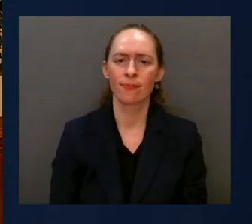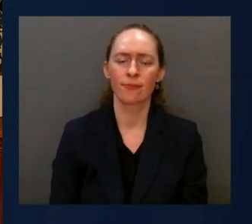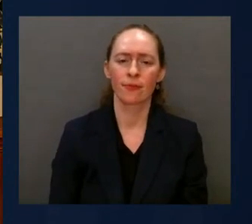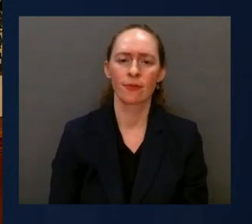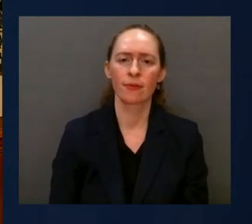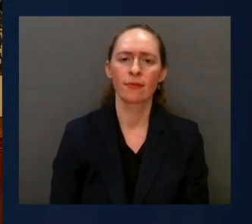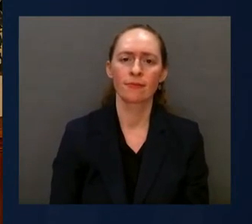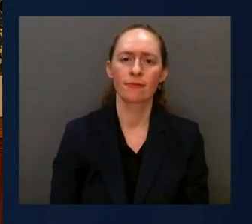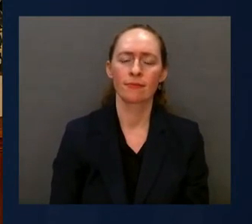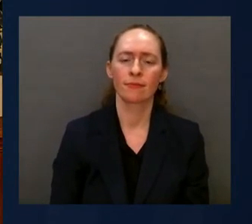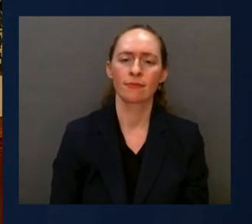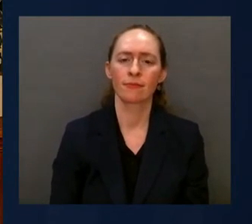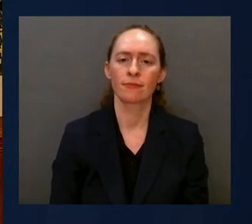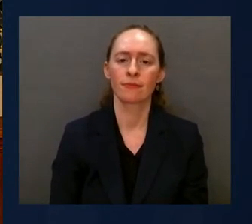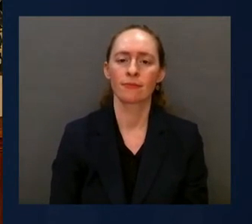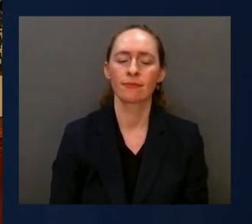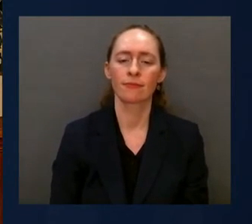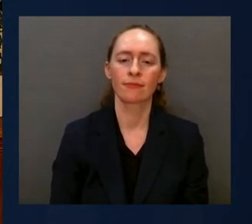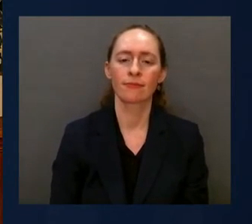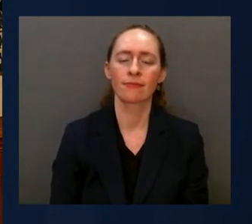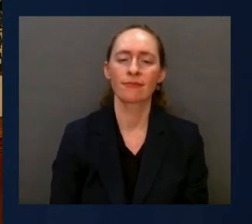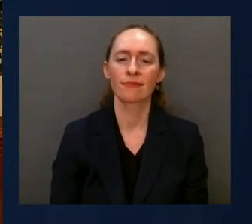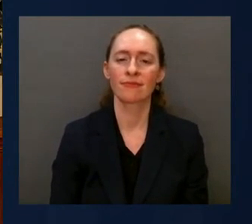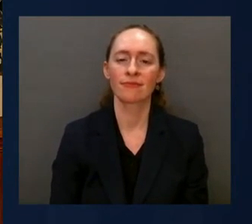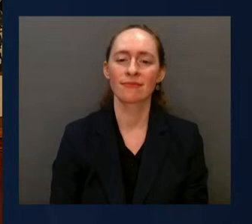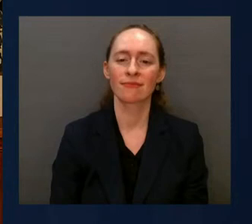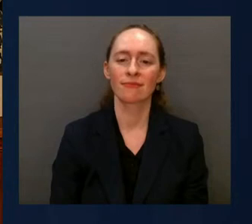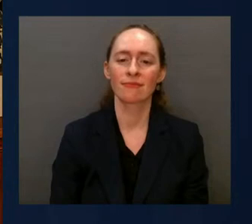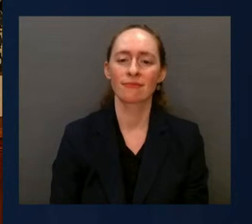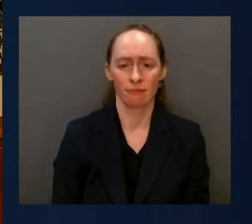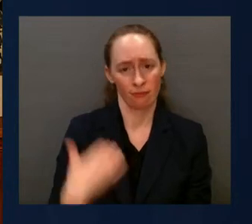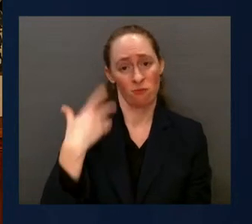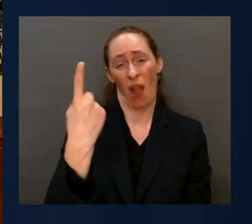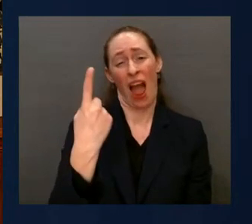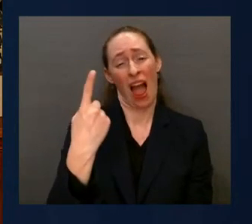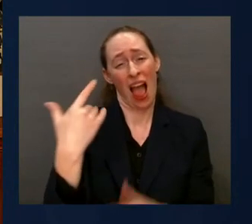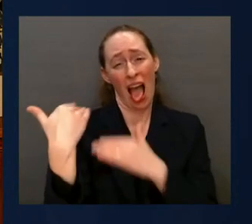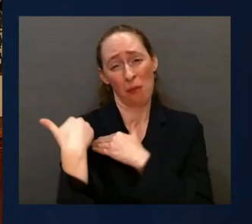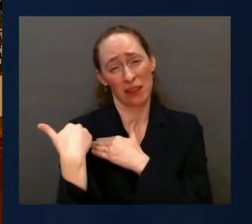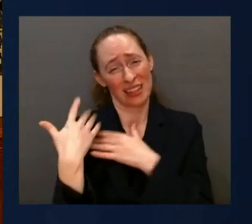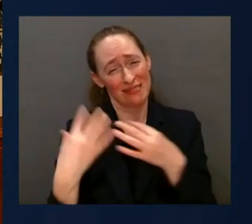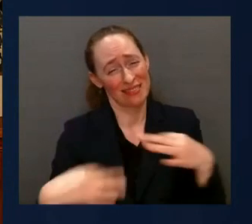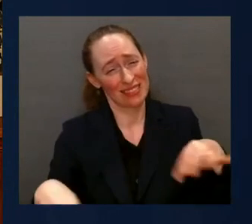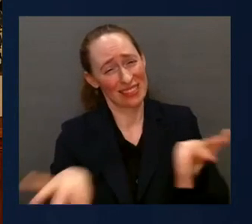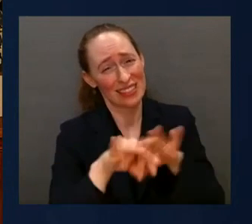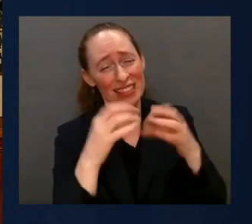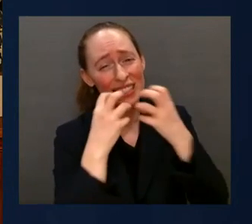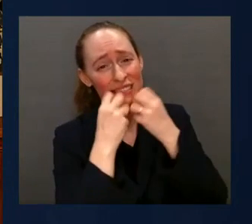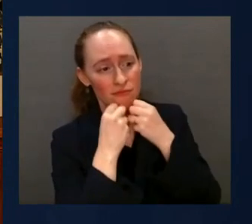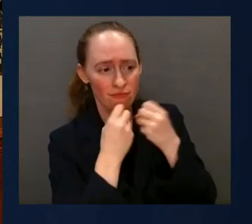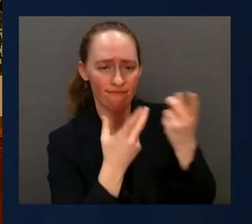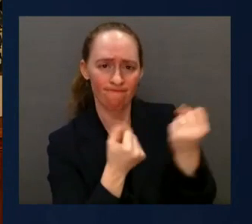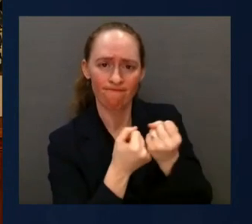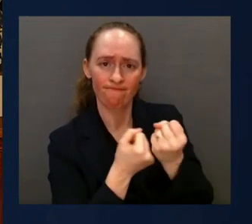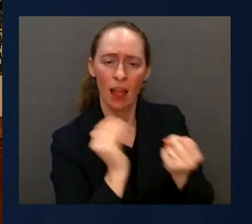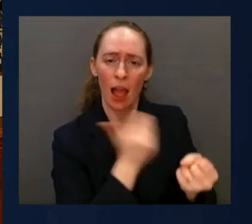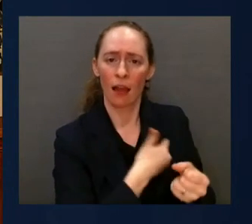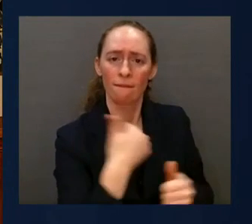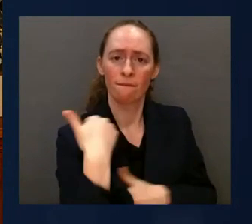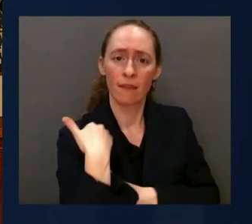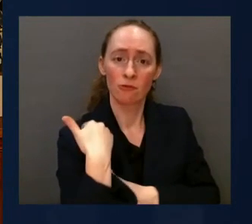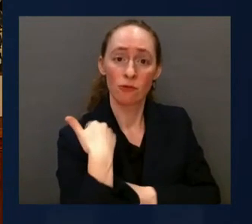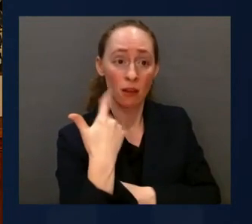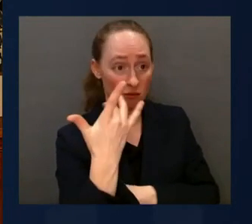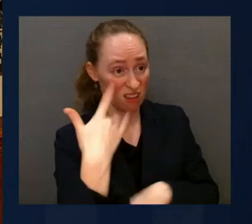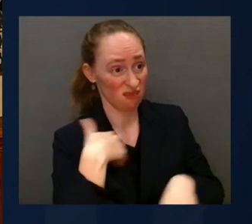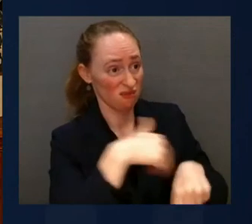equip those we send into harm's way and care for them and their families when they come home. Job training, job placement for veterans and their spouses as